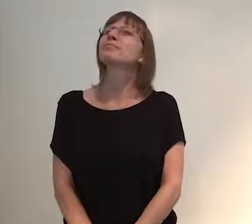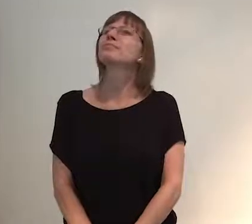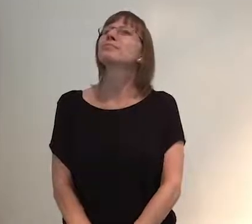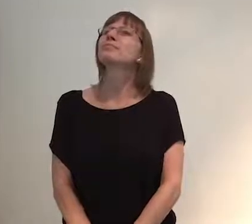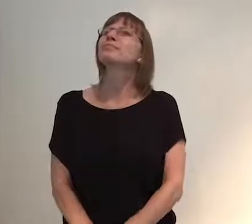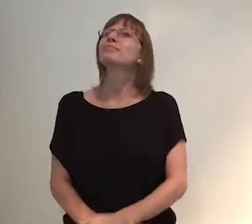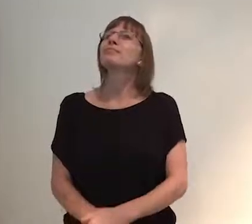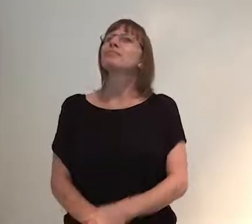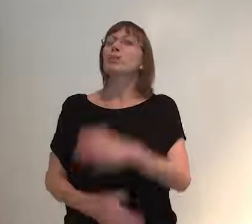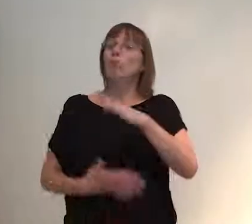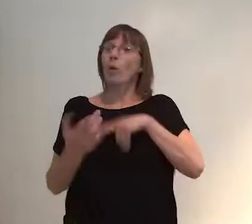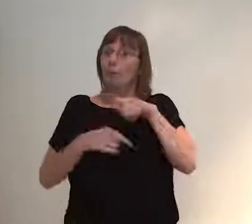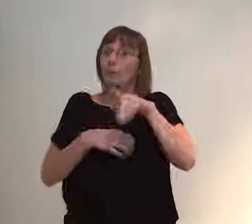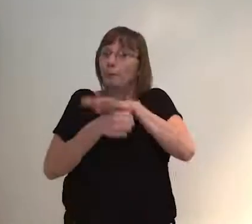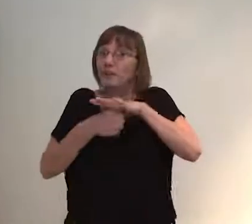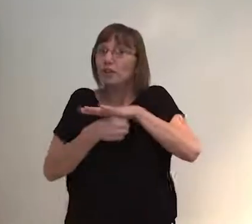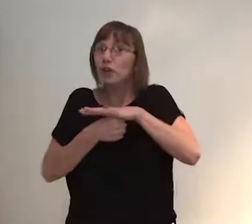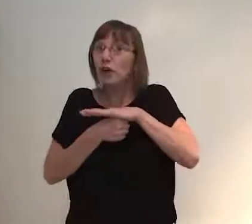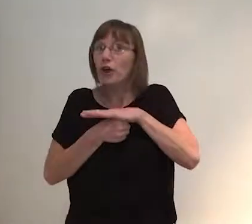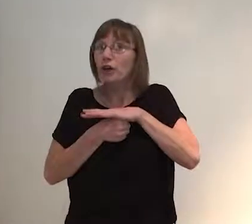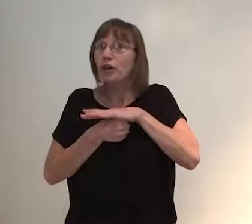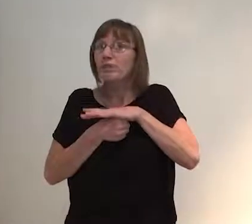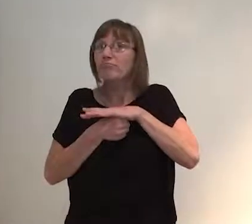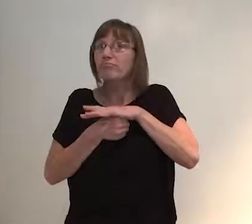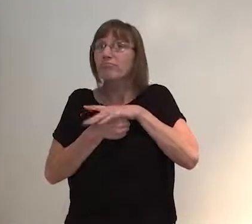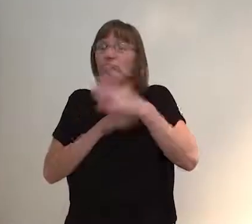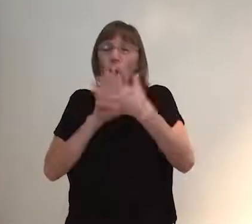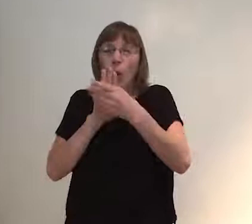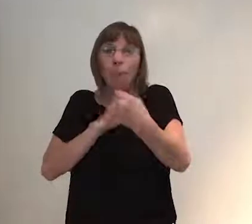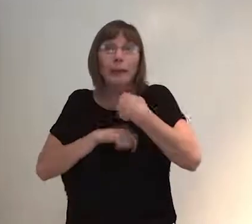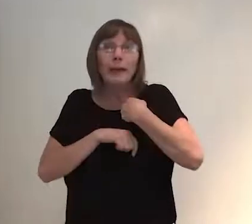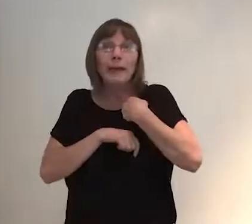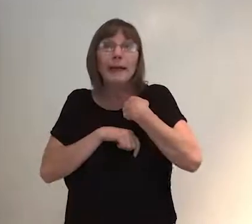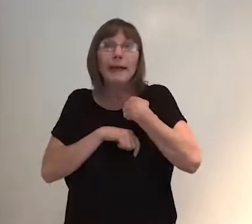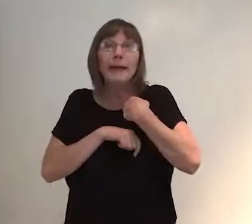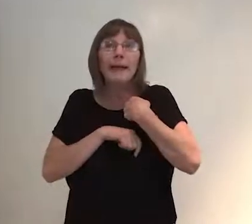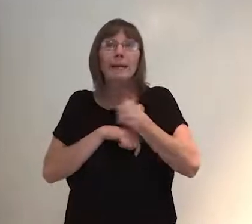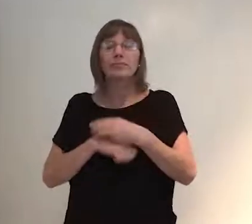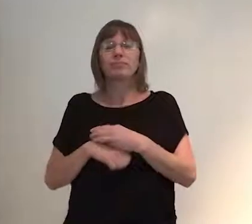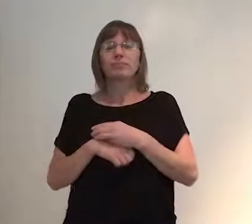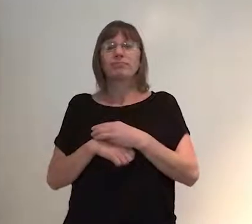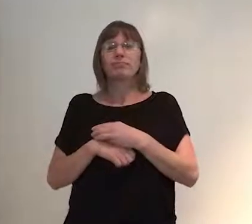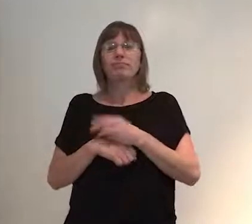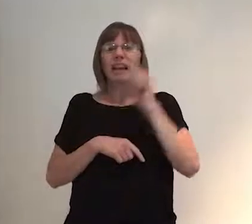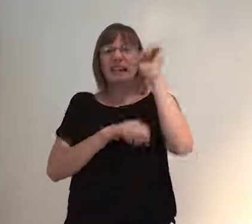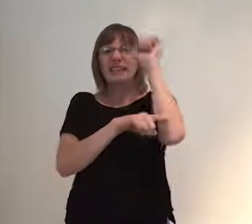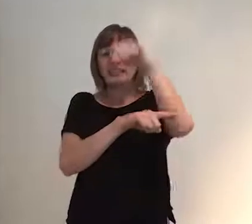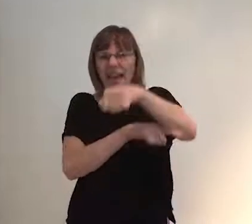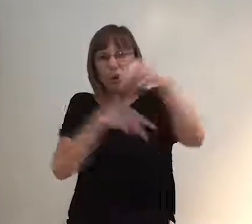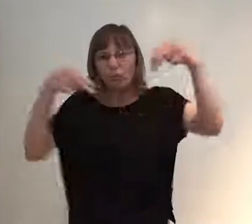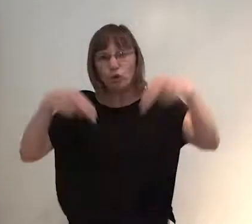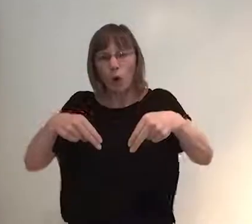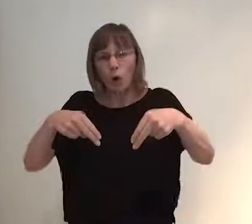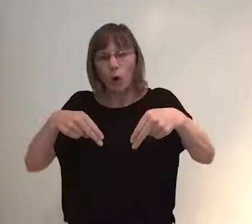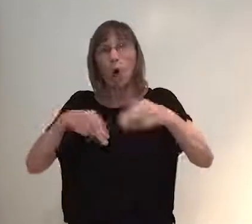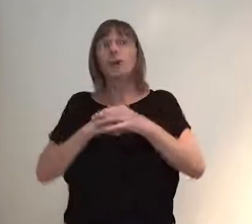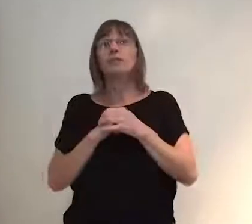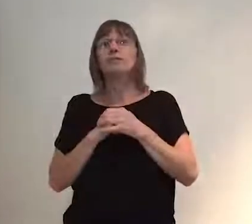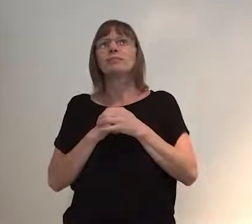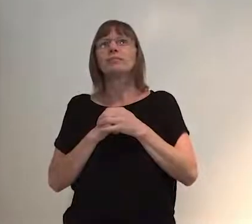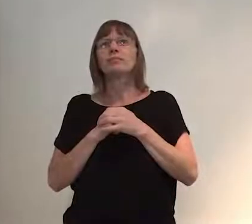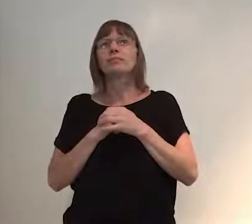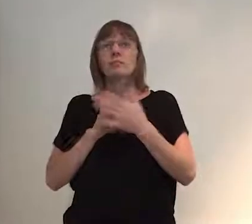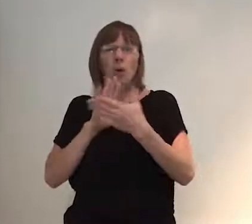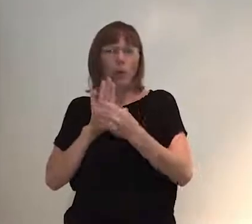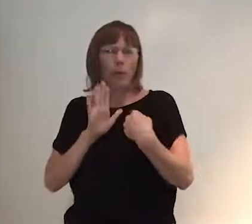Okay, then from child's pose, let's tuck under those toes, come back into down dog, and we're walking those feet in